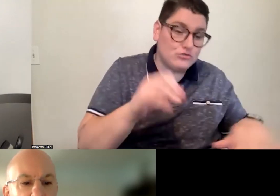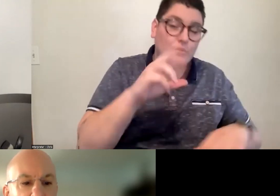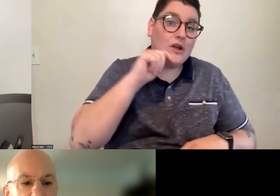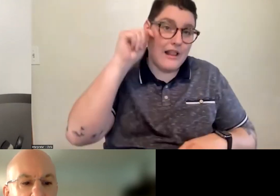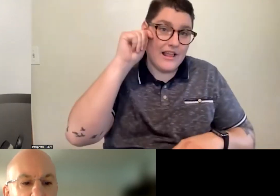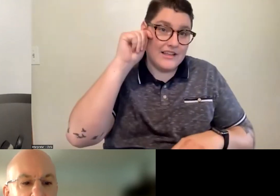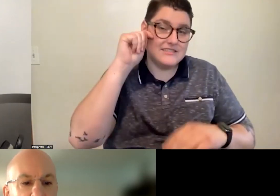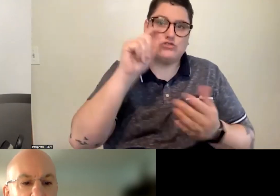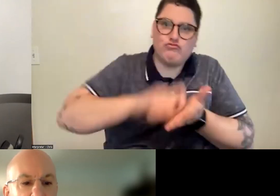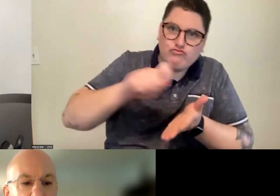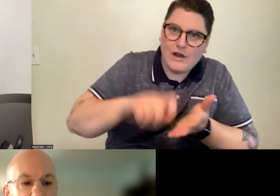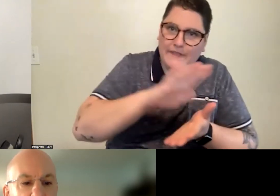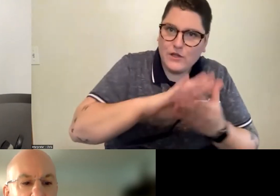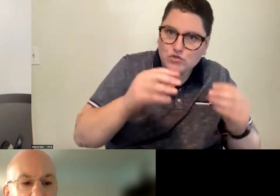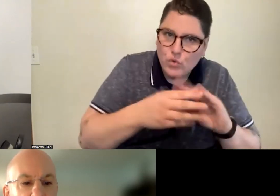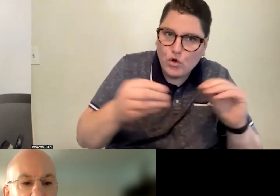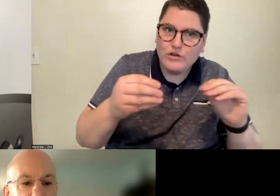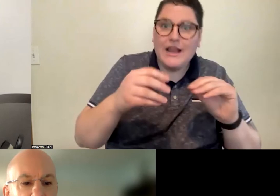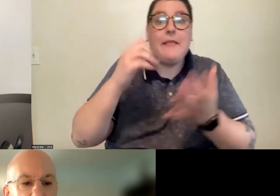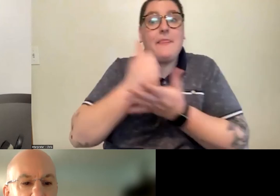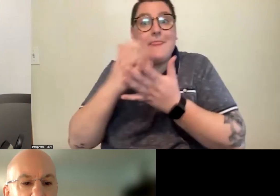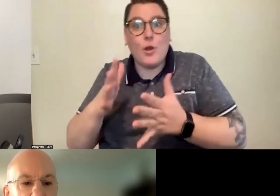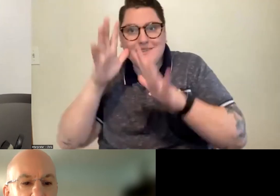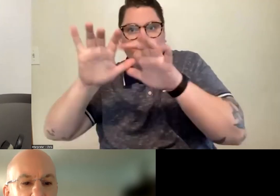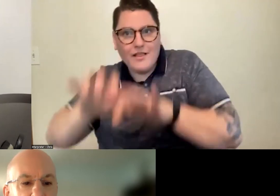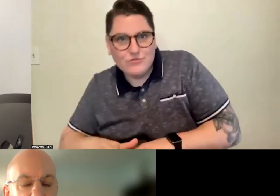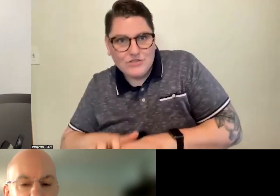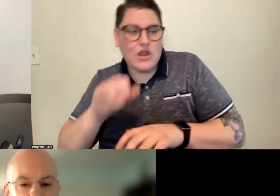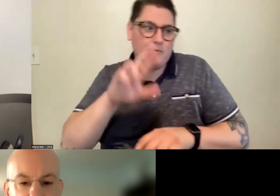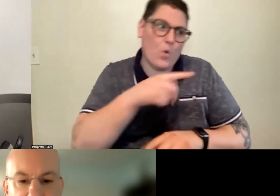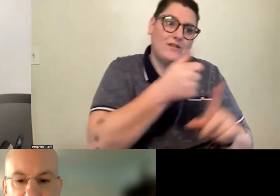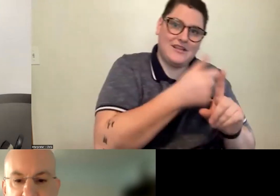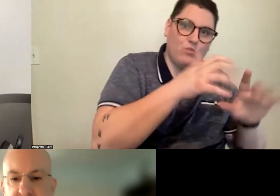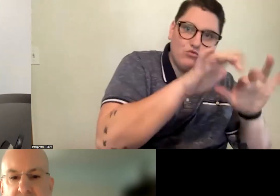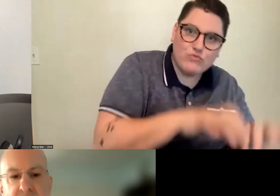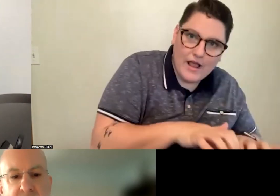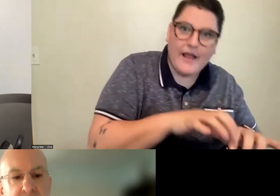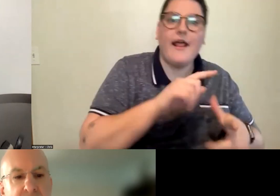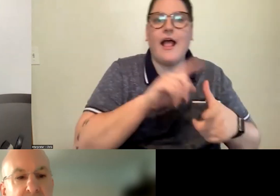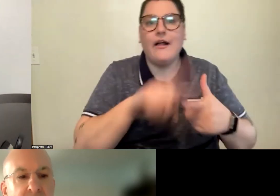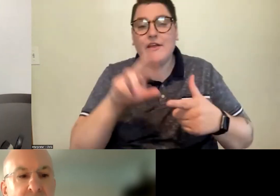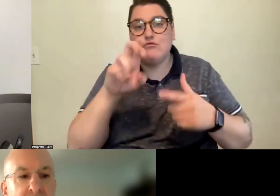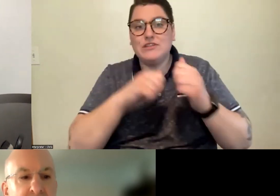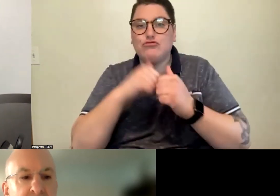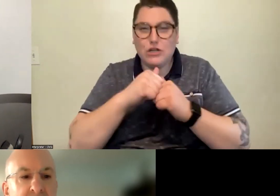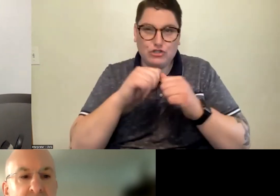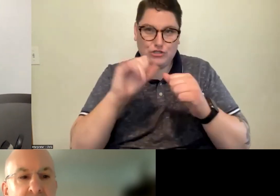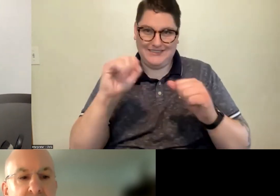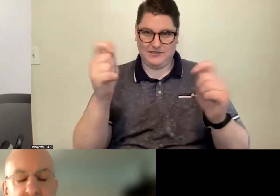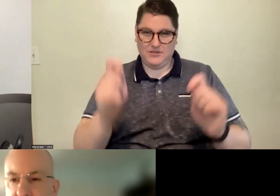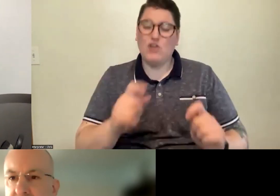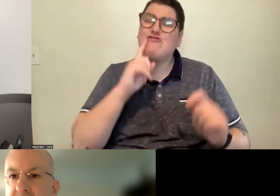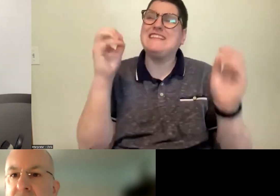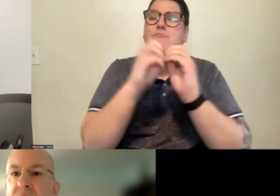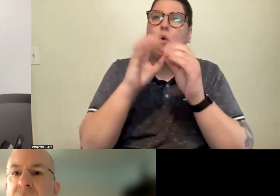essentially write their story down. It's transcribed by a therapist, or they can write it down themselves. Some cognitive restructuring is thrown in, but it's primarily an exposure